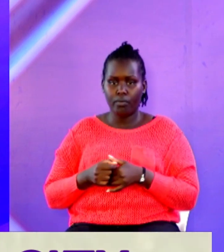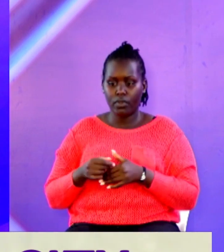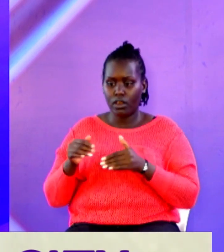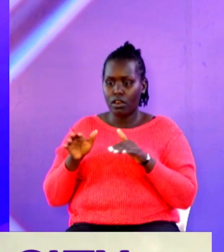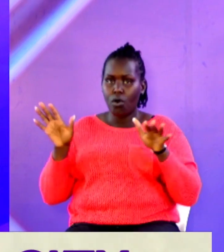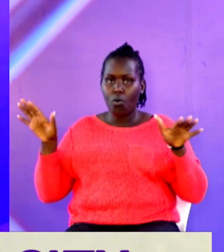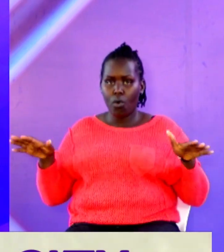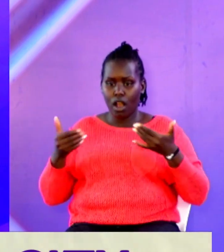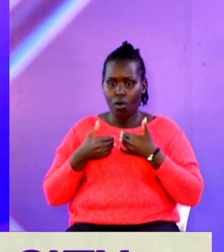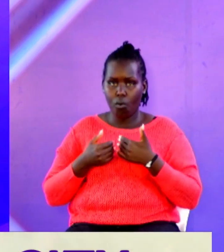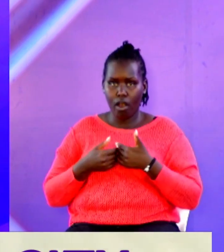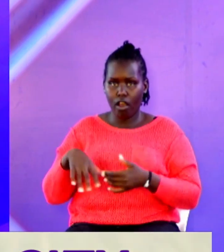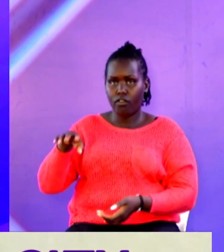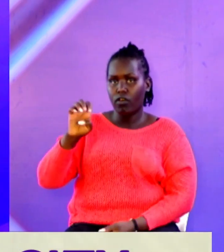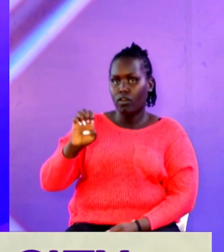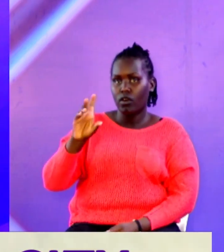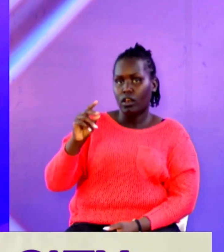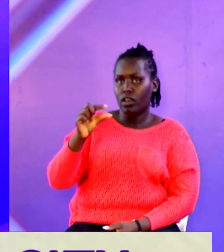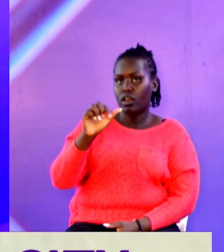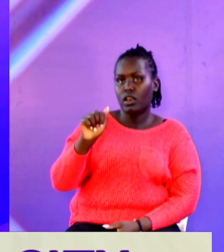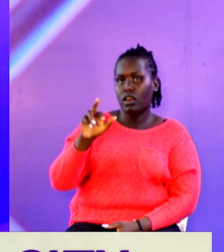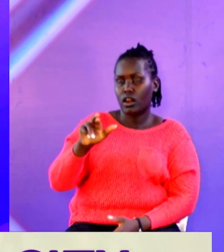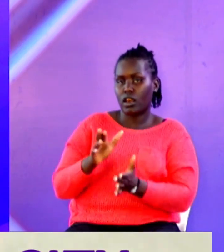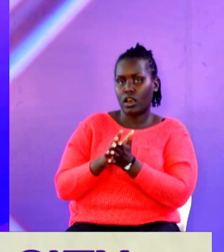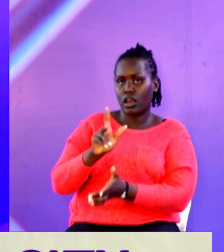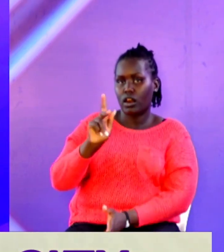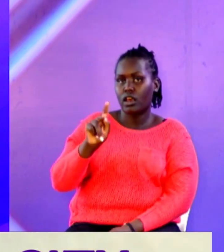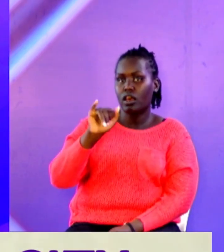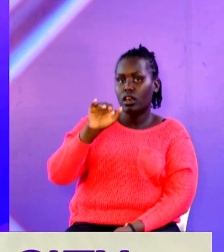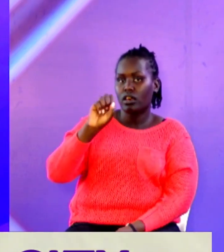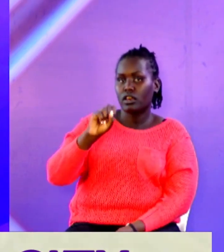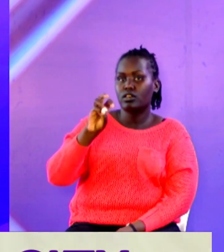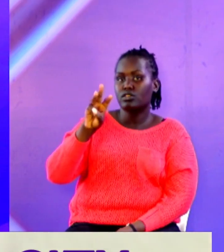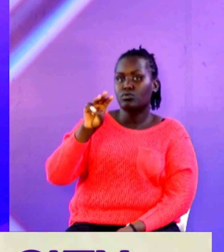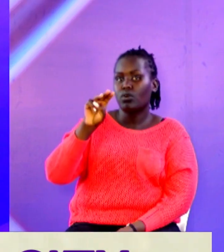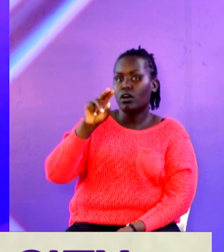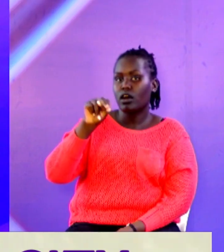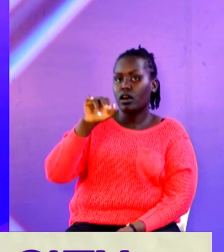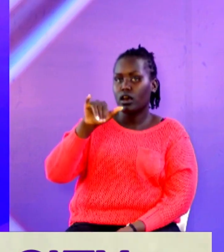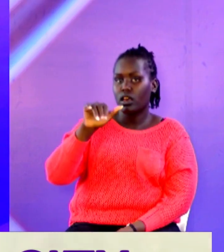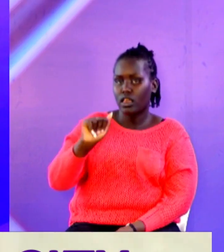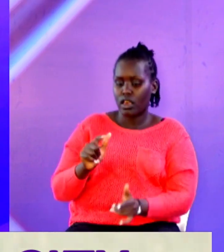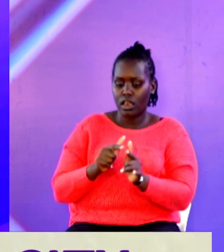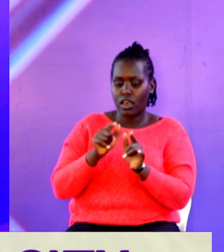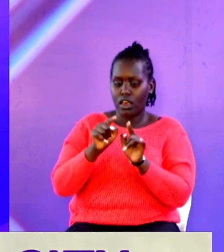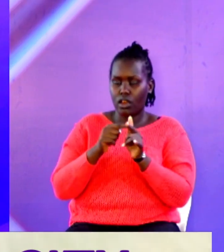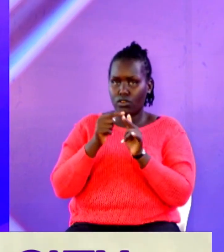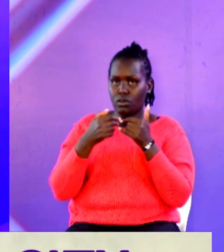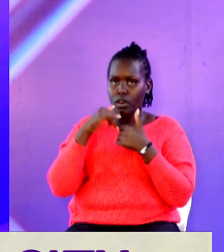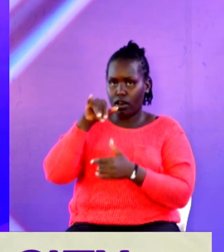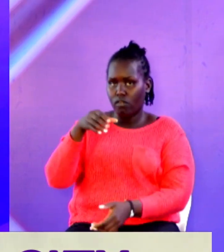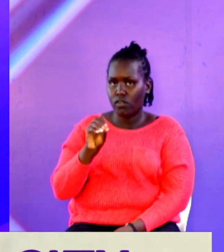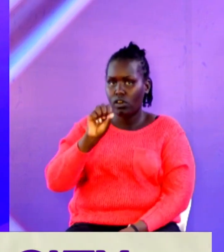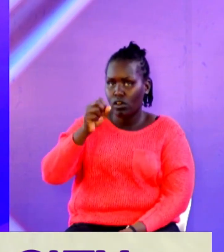we have Edgar. Then we have Kiswanya. Of course, we have Joshua on the right winger.